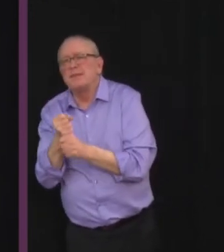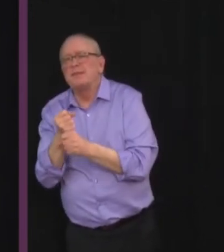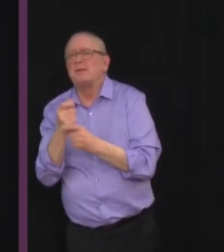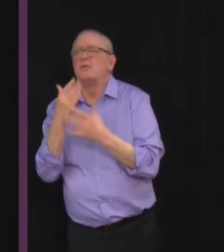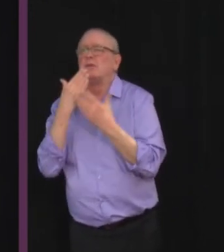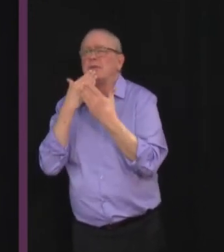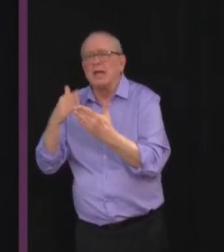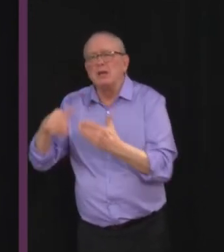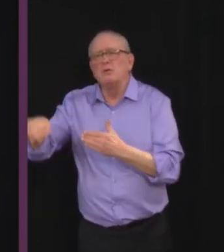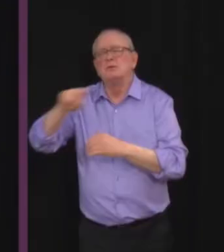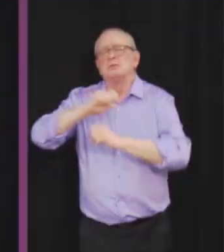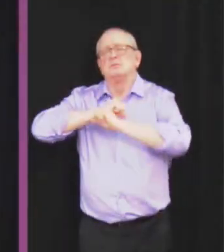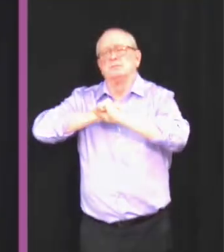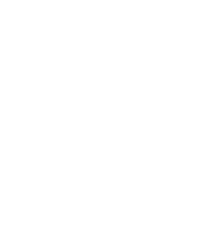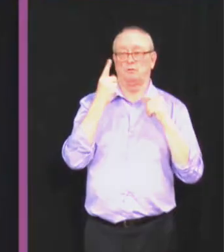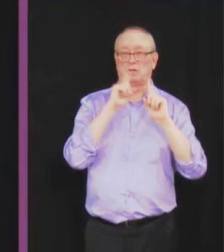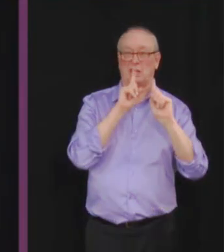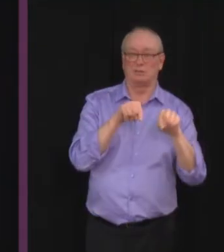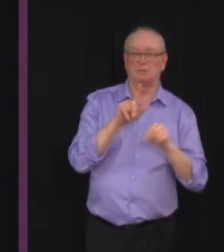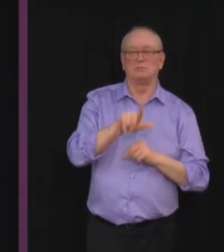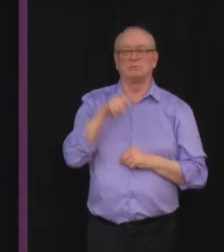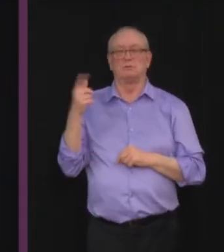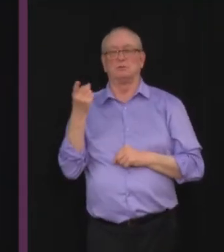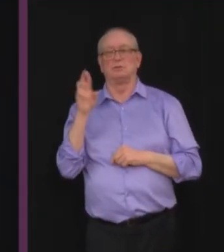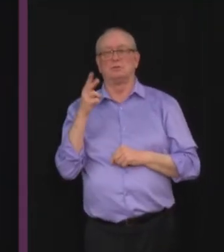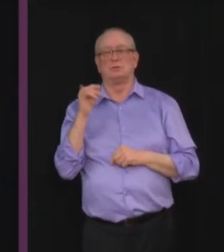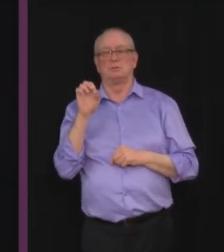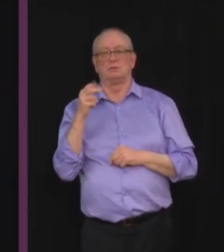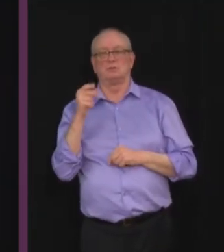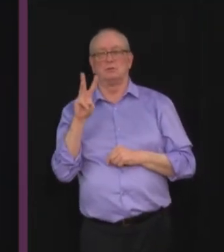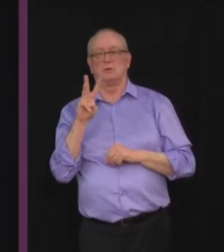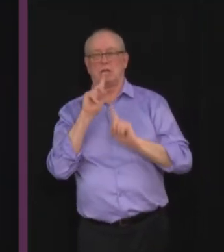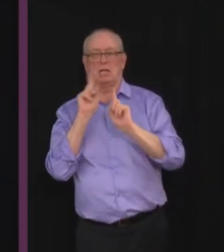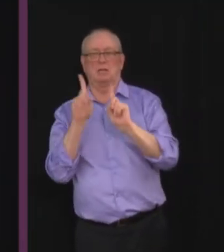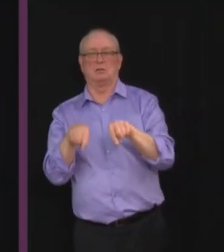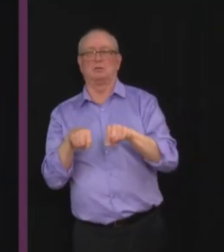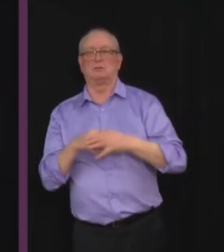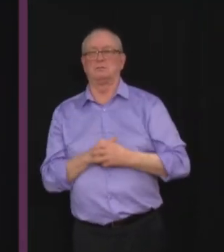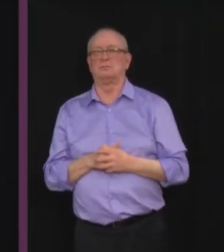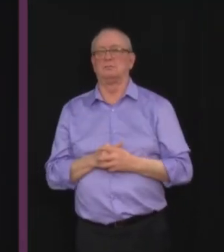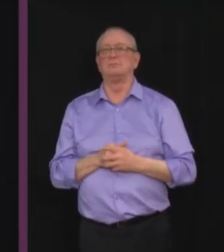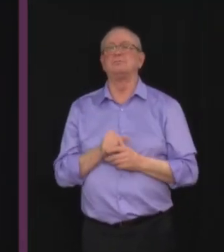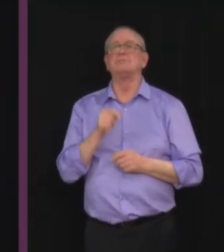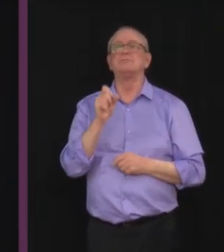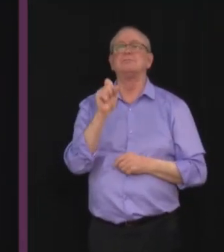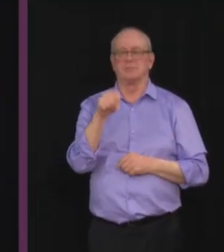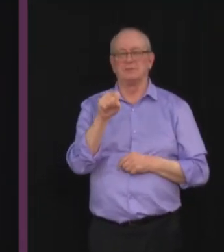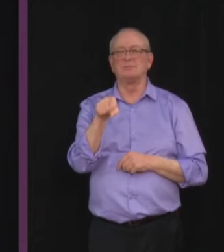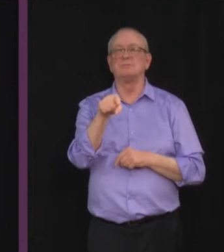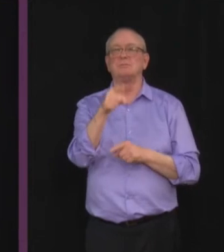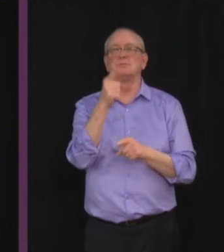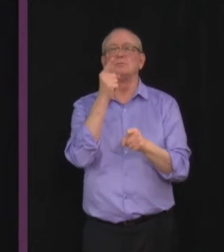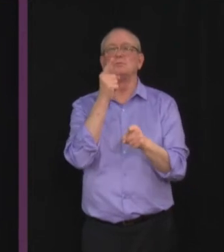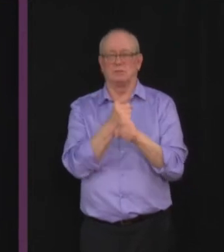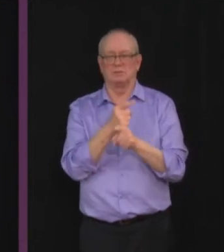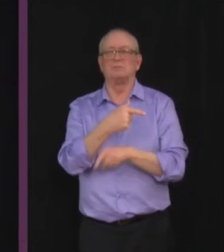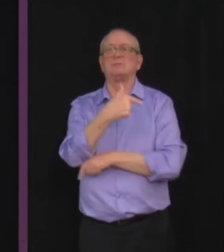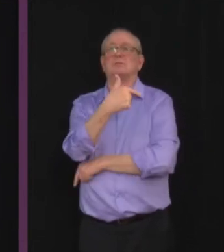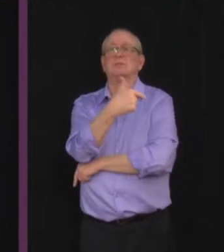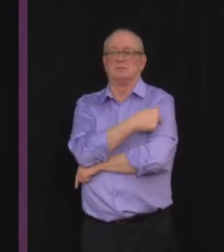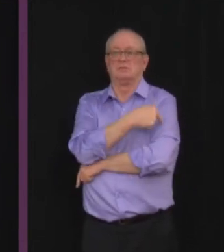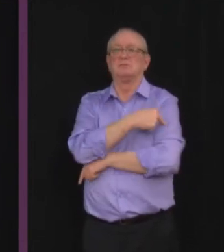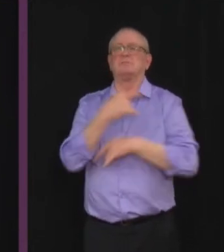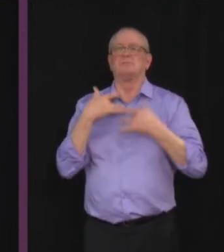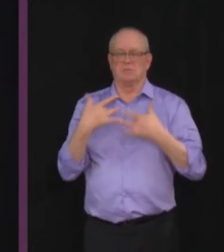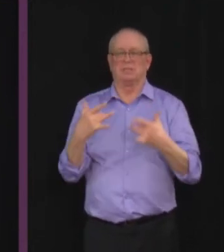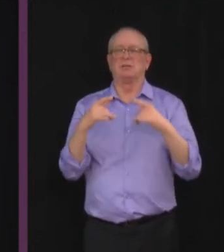following the measures that are in place. It is routine practice for anyone who receives a vaccine to have documentation of that, as it is a part of